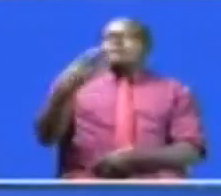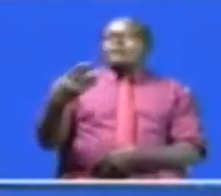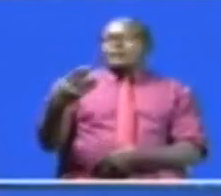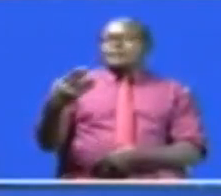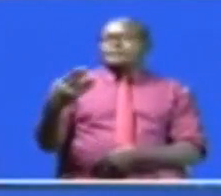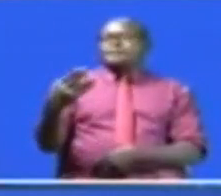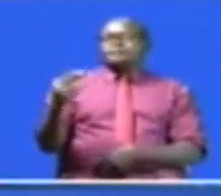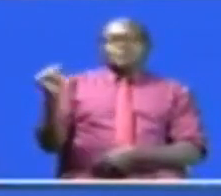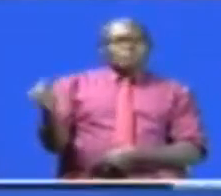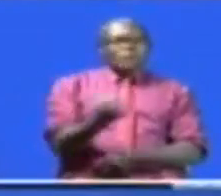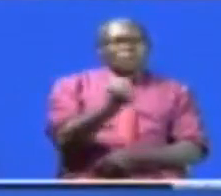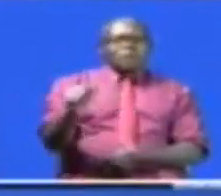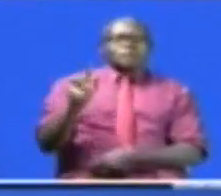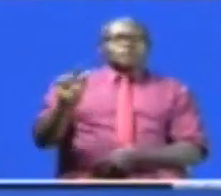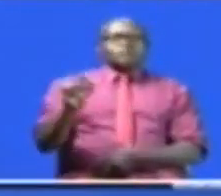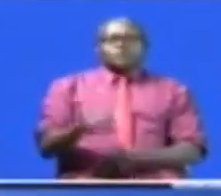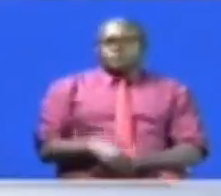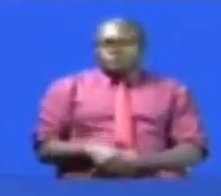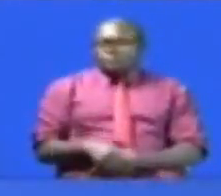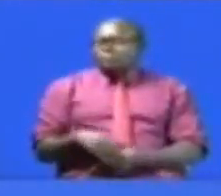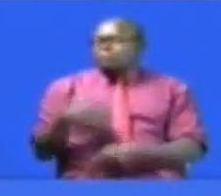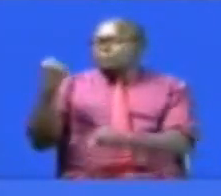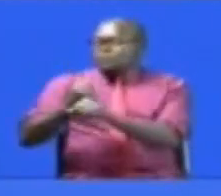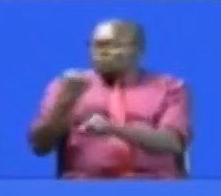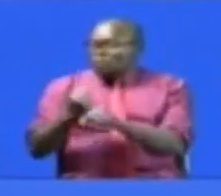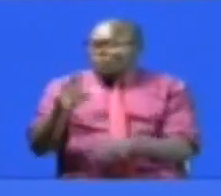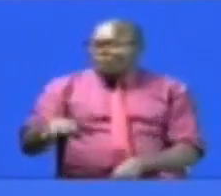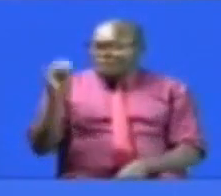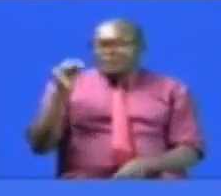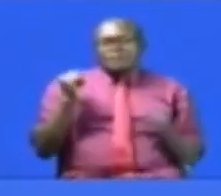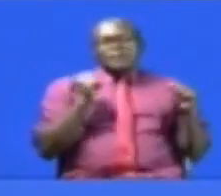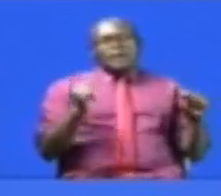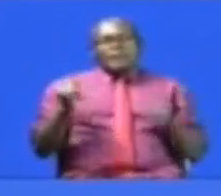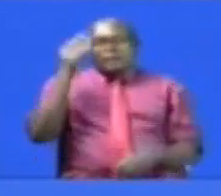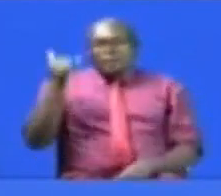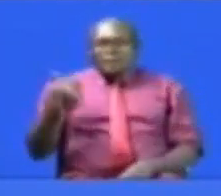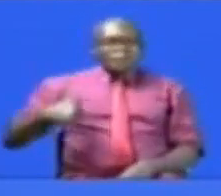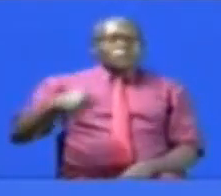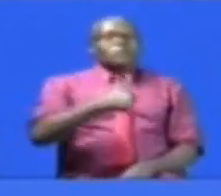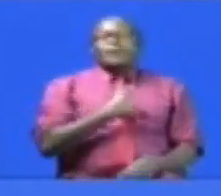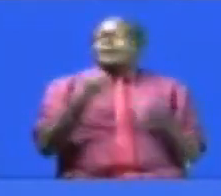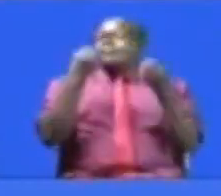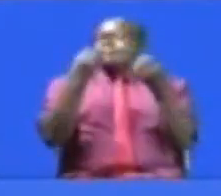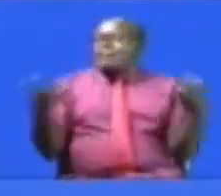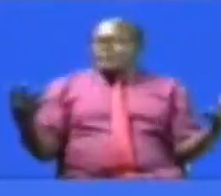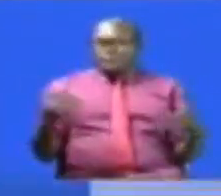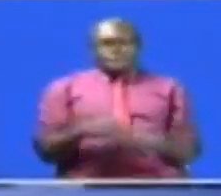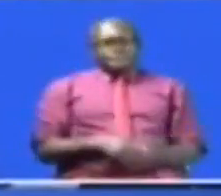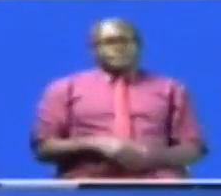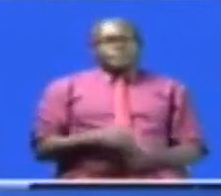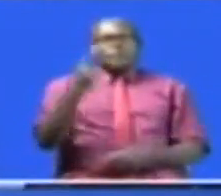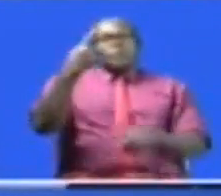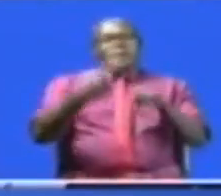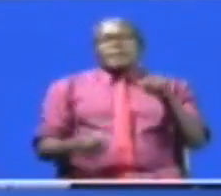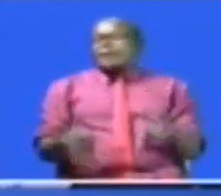and movement is restricted. But a job, I would say, it's not something easy because we are so many out there, by the way. He's not